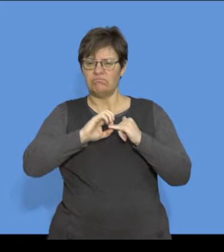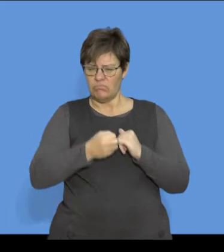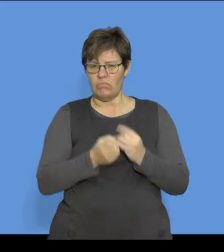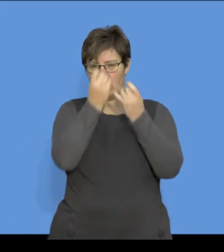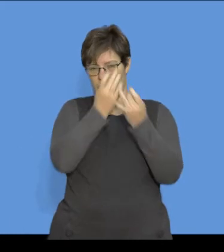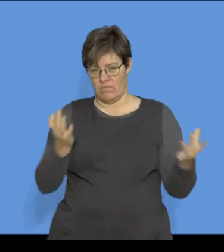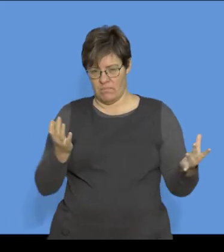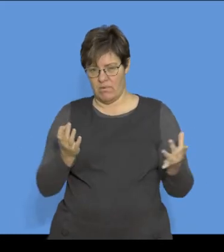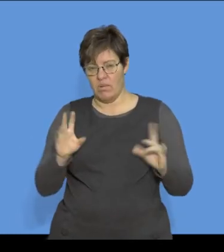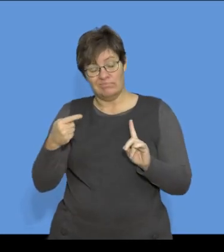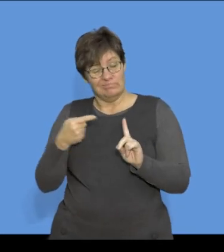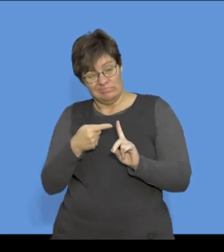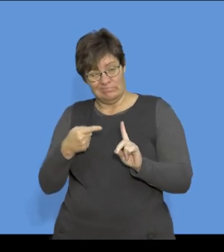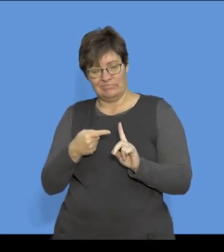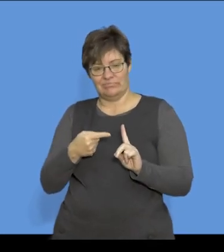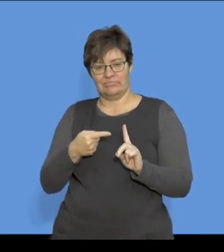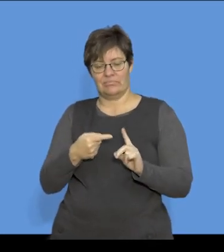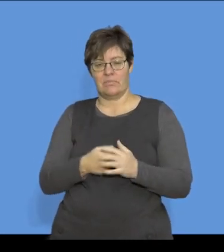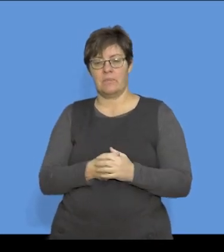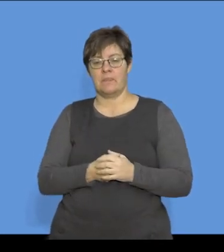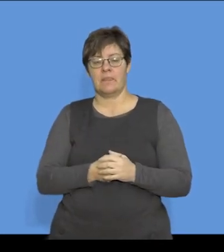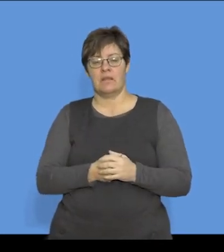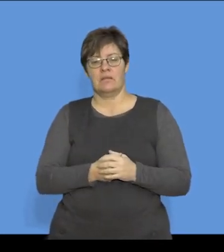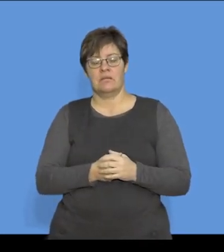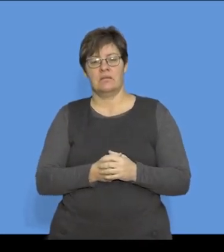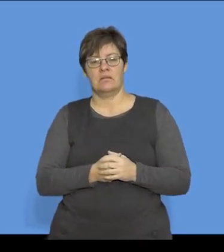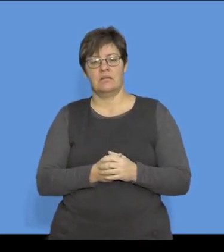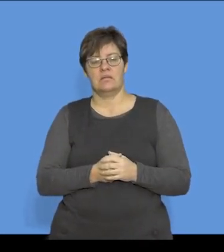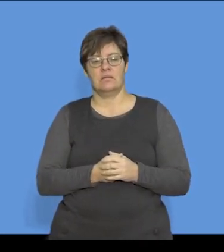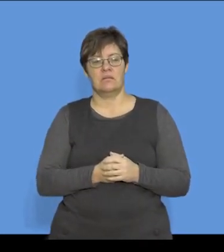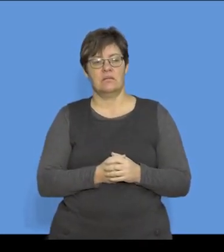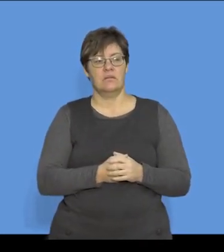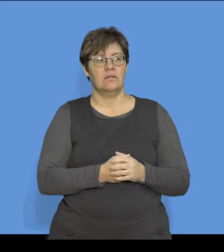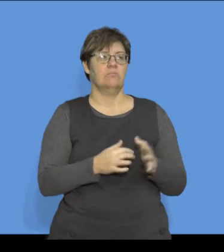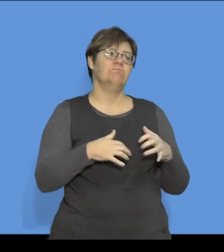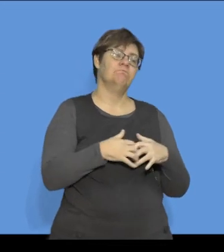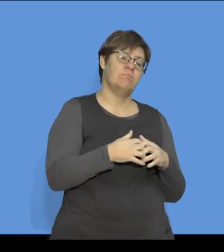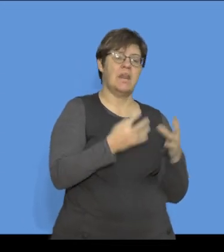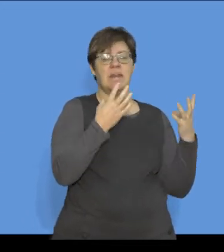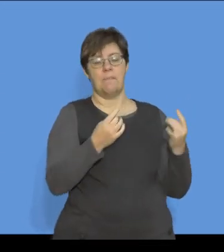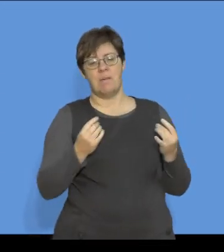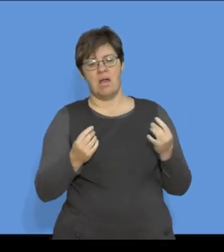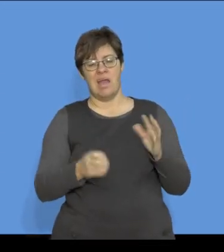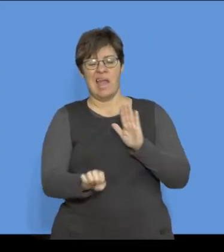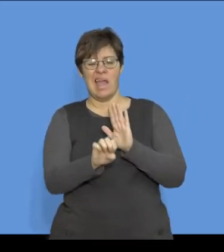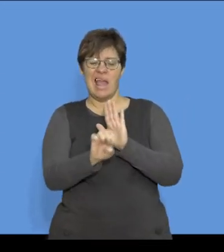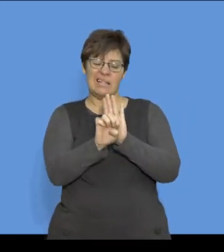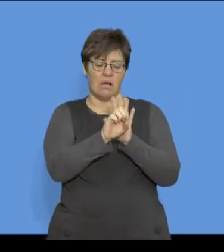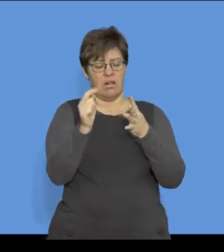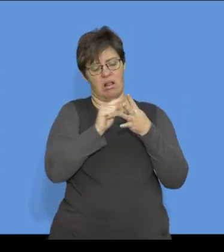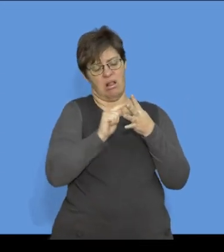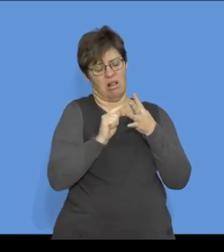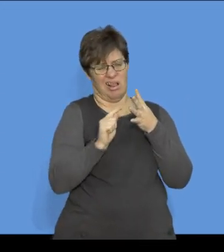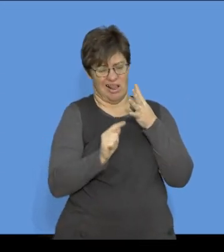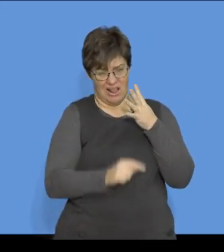this particular thing. But now, we can give an infinite number of examples to try and prove this